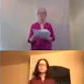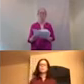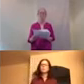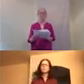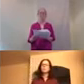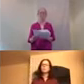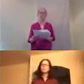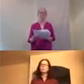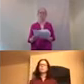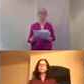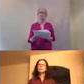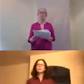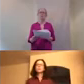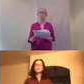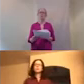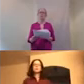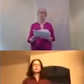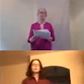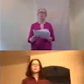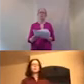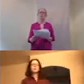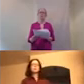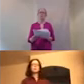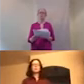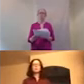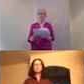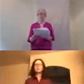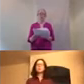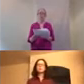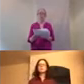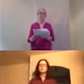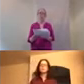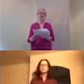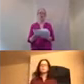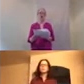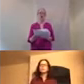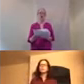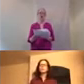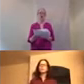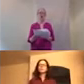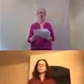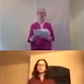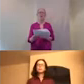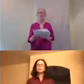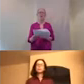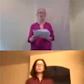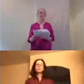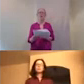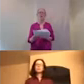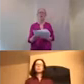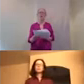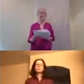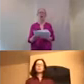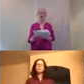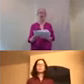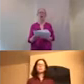during the World Wars. Dorothea Bate, born 1878, was a paleontologist